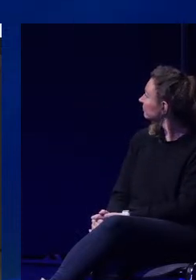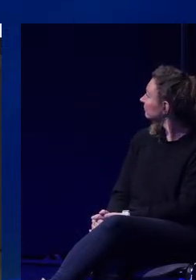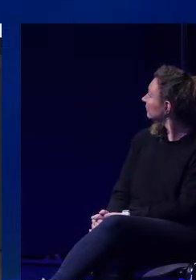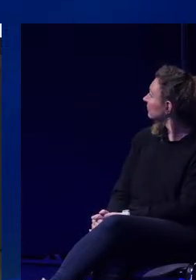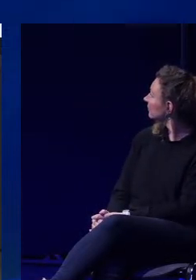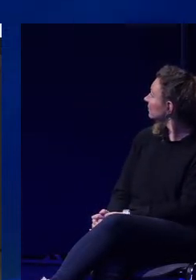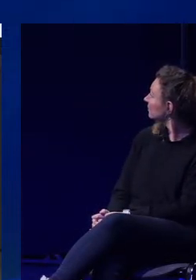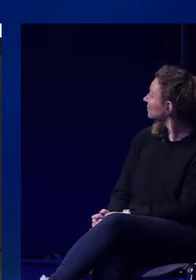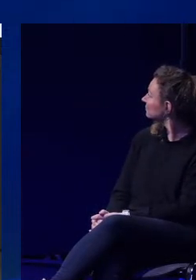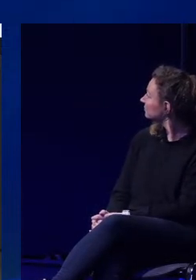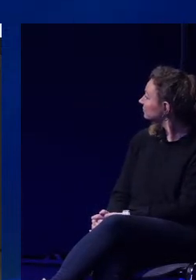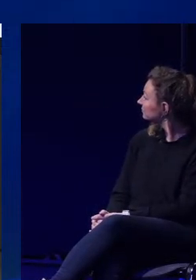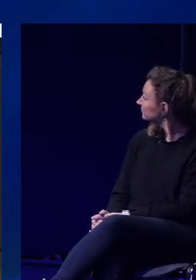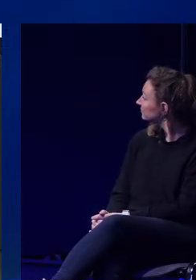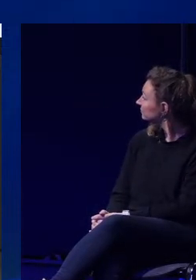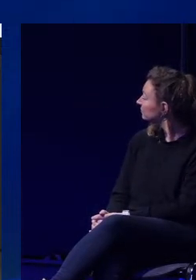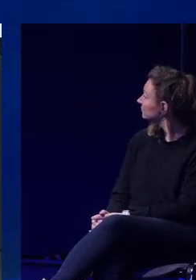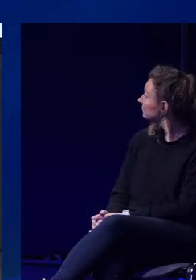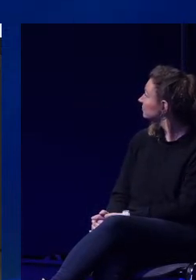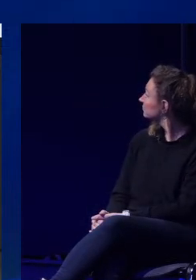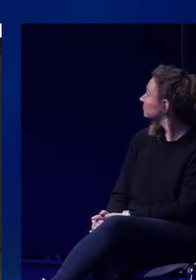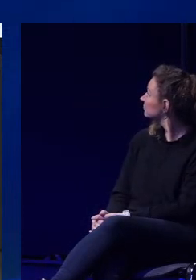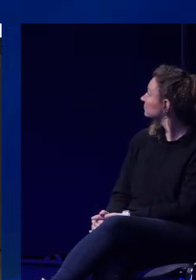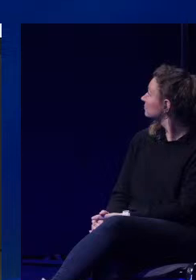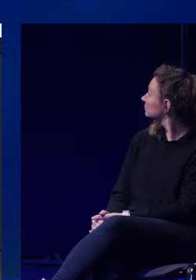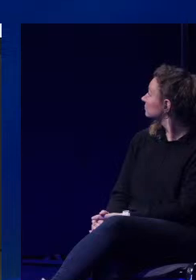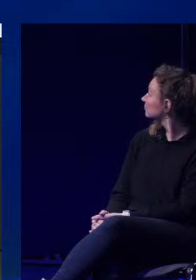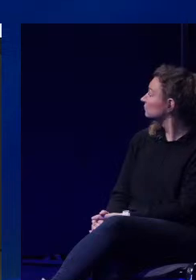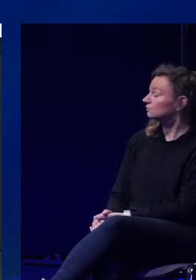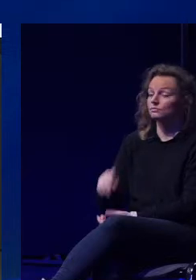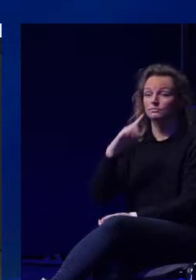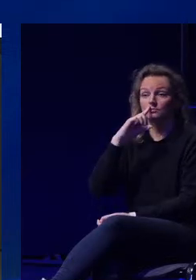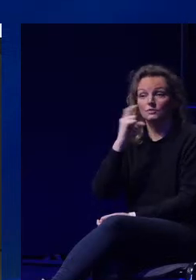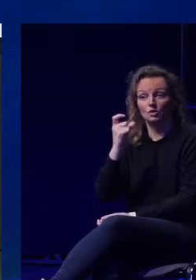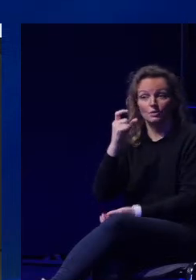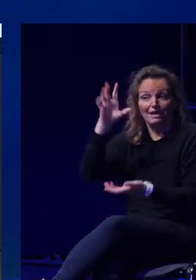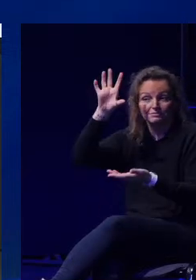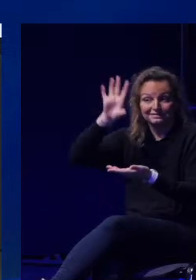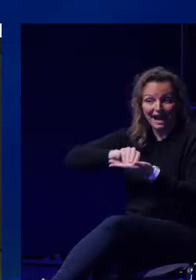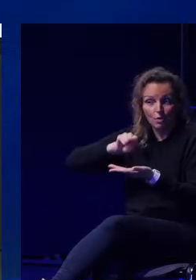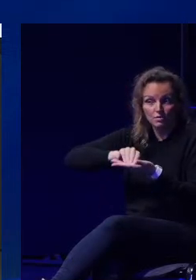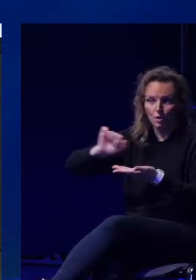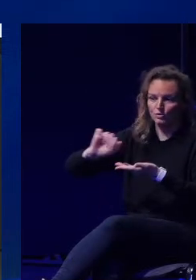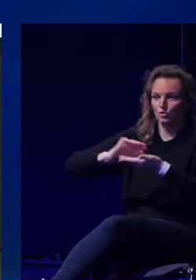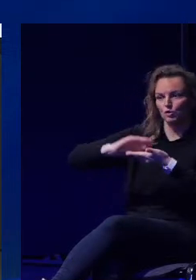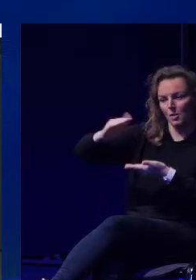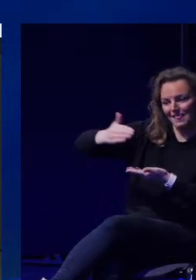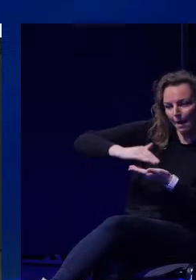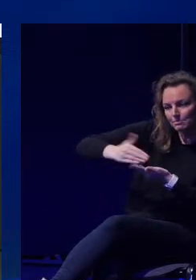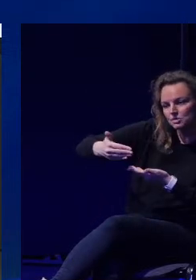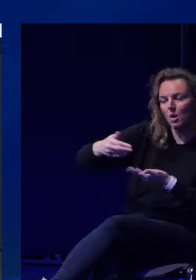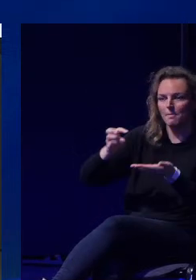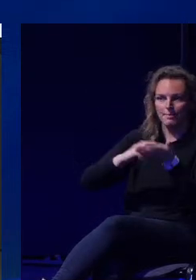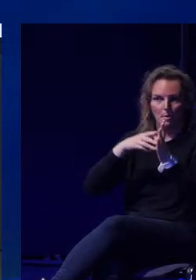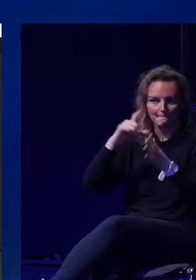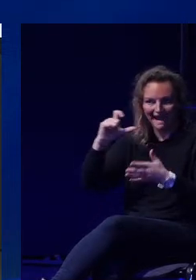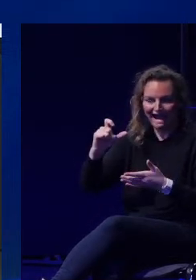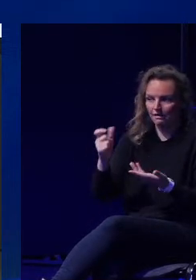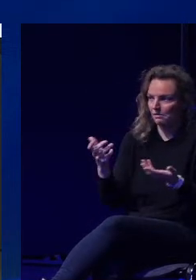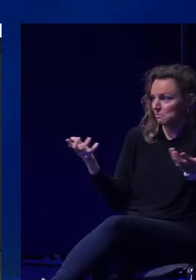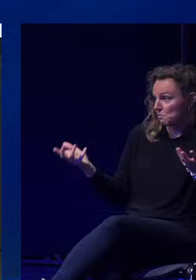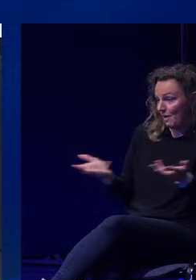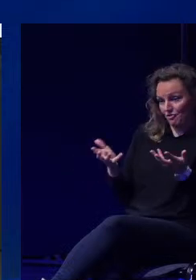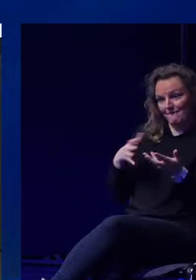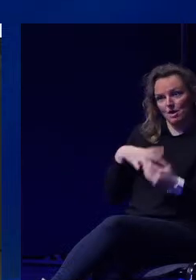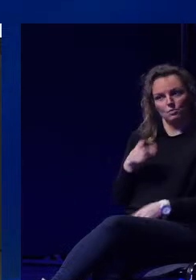think. Yeah, you can download on your laptop, Mac, Air, wherever you want to try it. It will work,